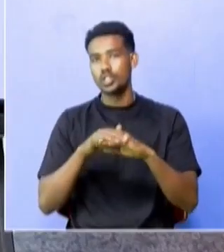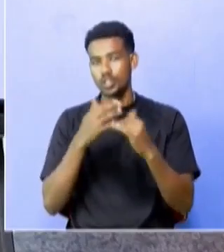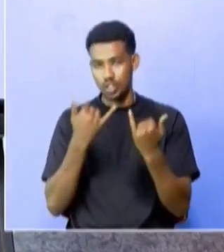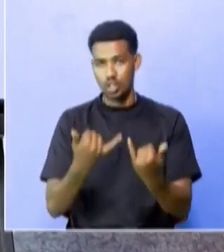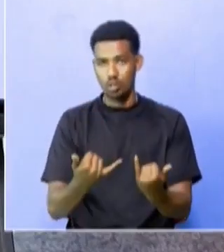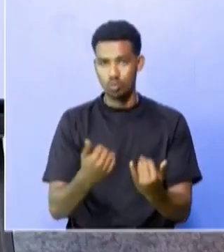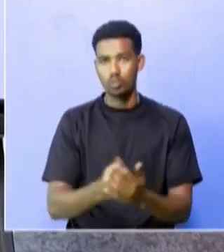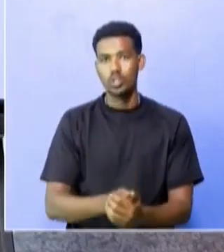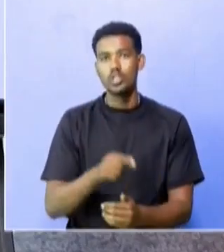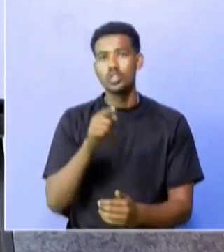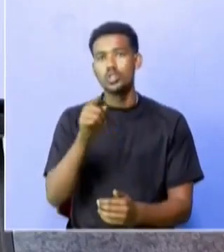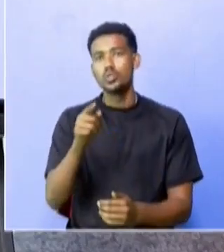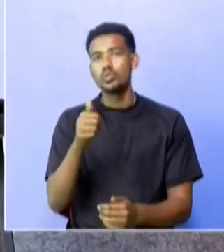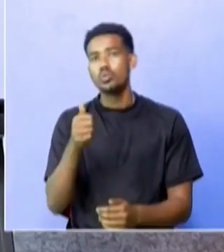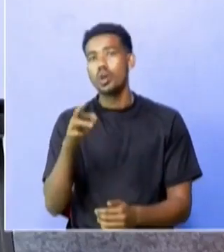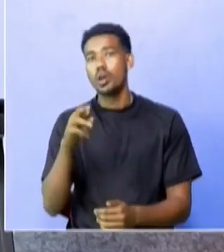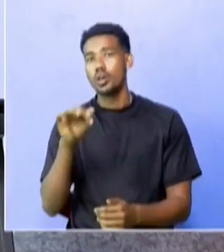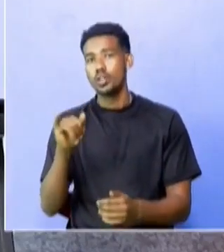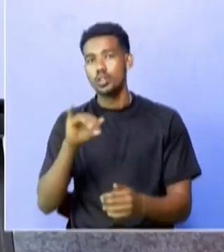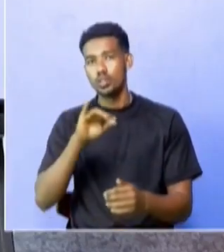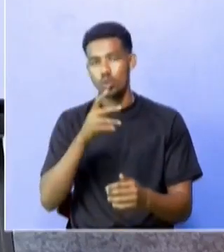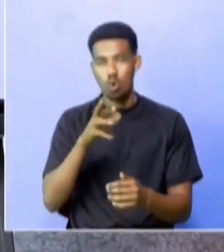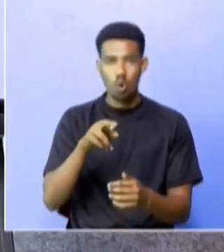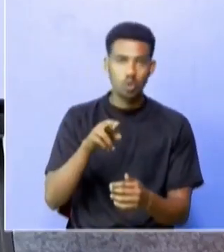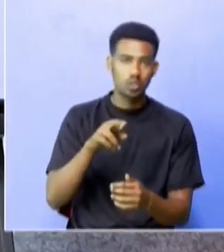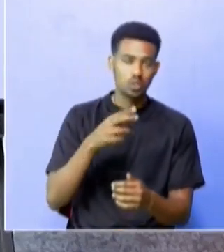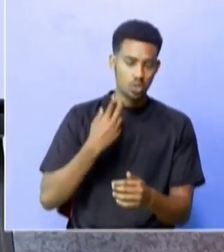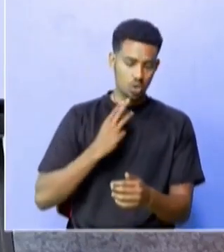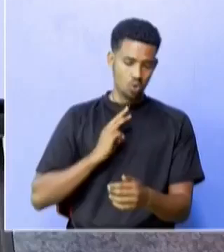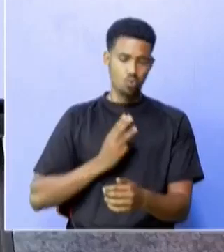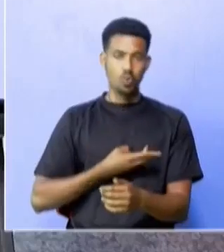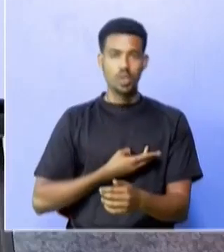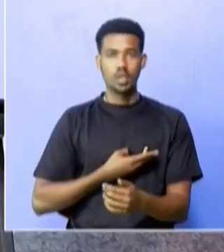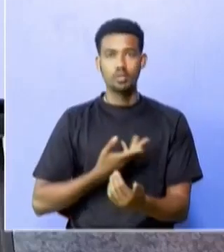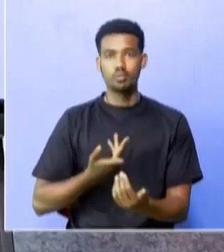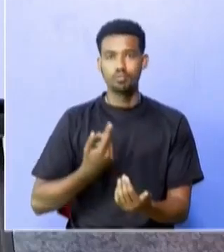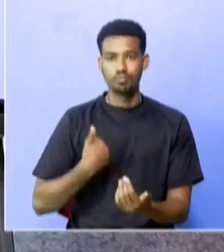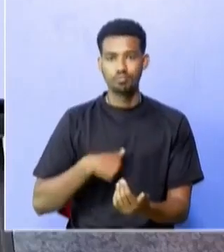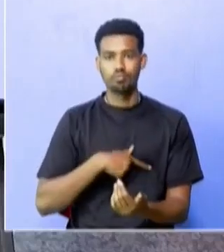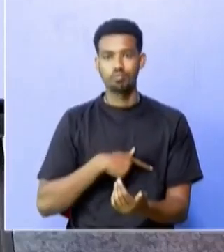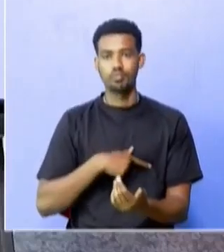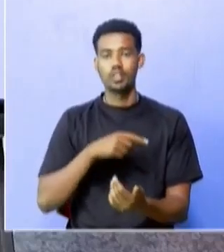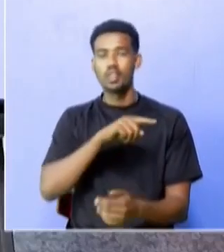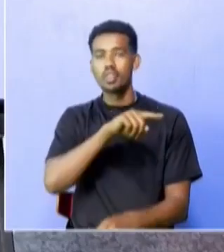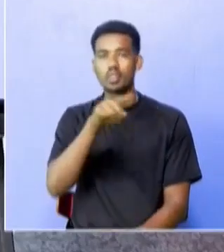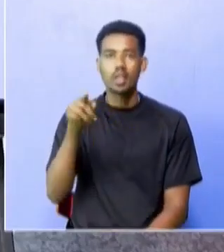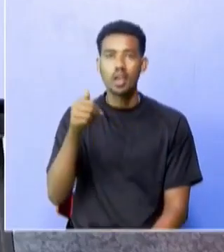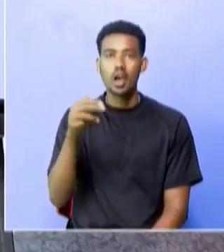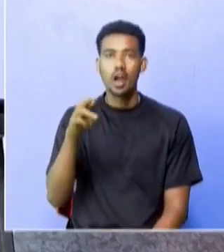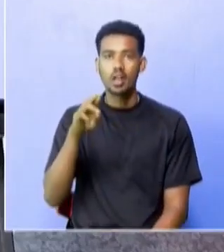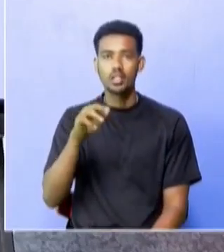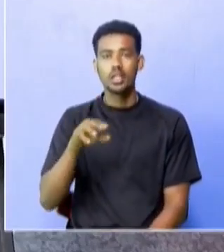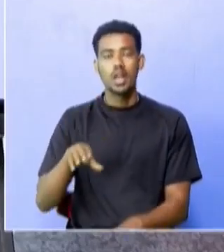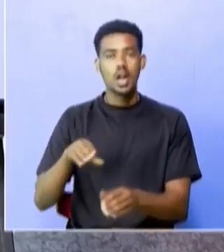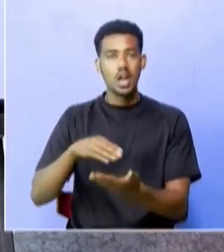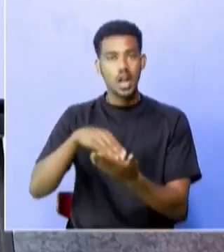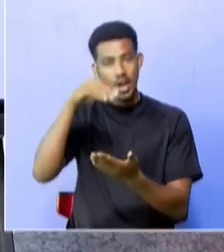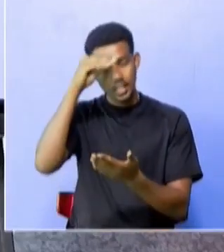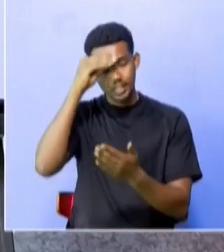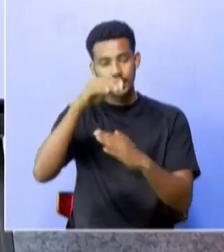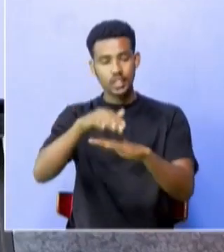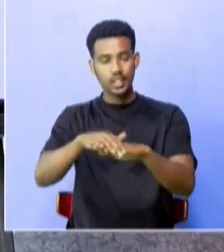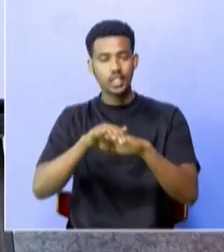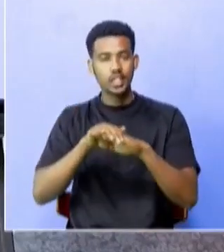now. You are, or we are, and also they are learning